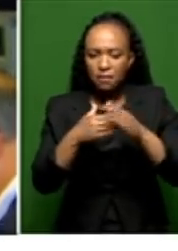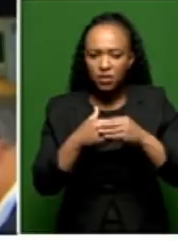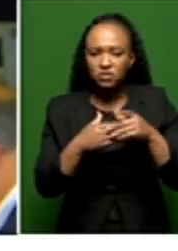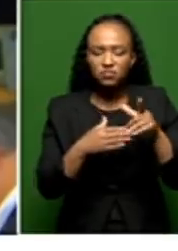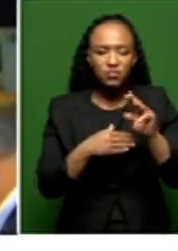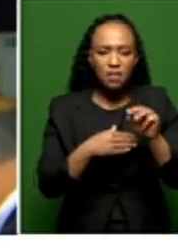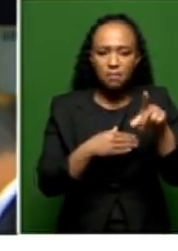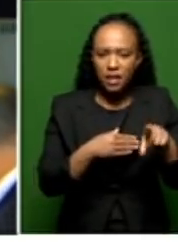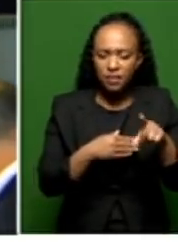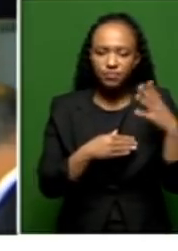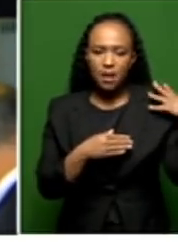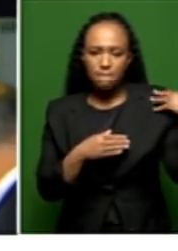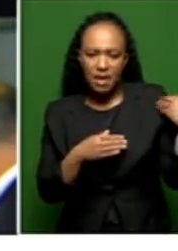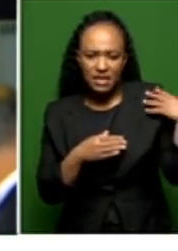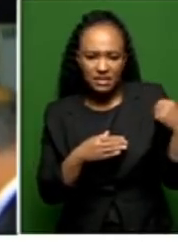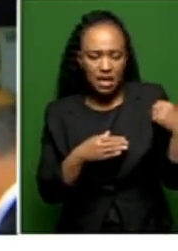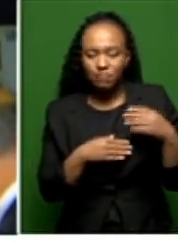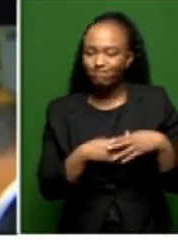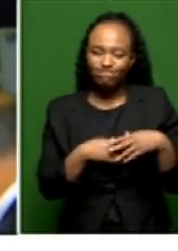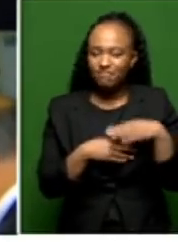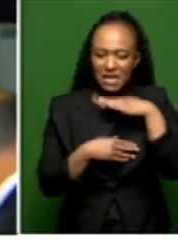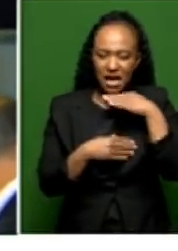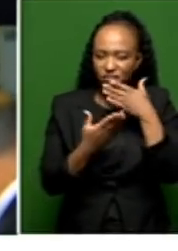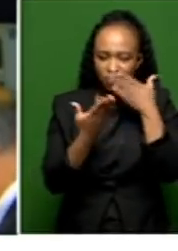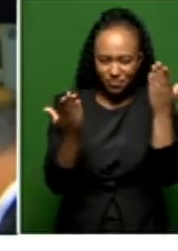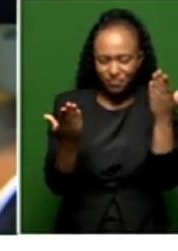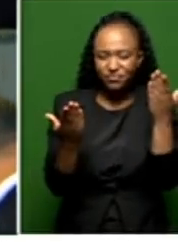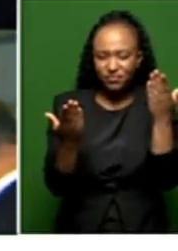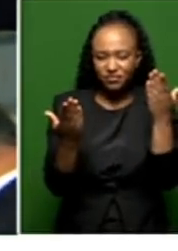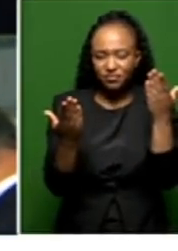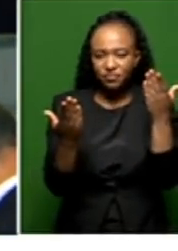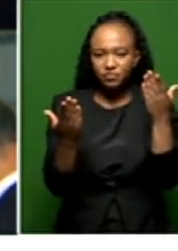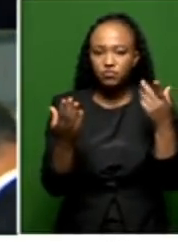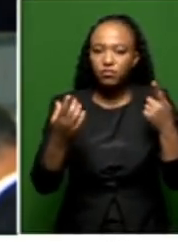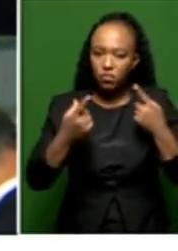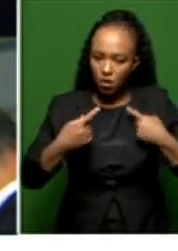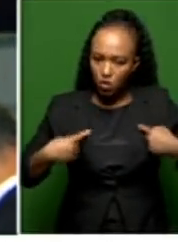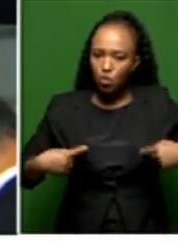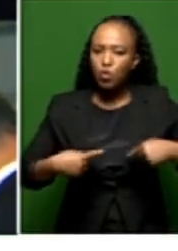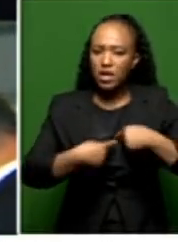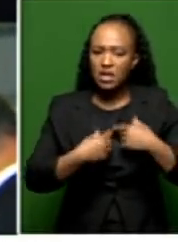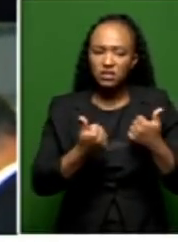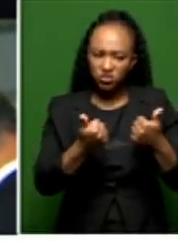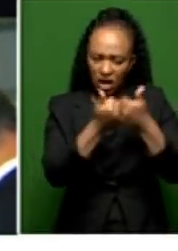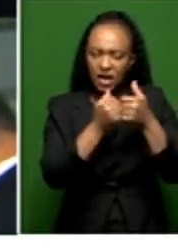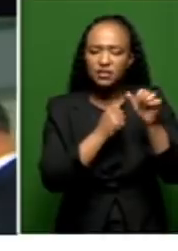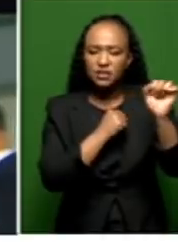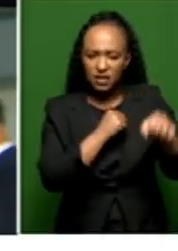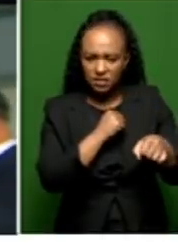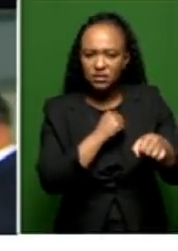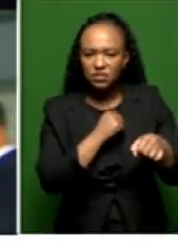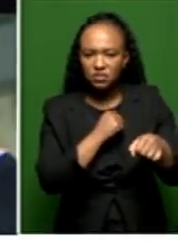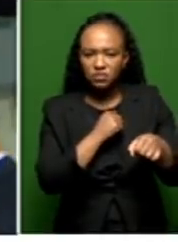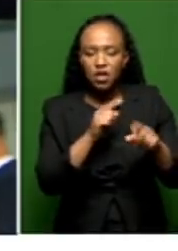MPs, ministers will not take you anywhere nearer. So we really had the challenge, but of course